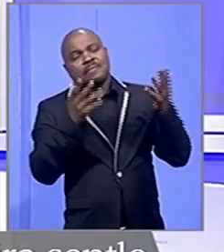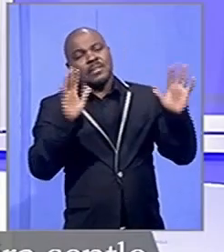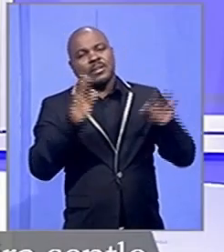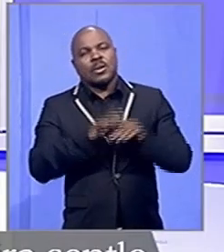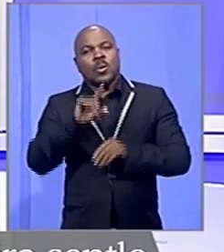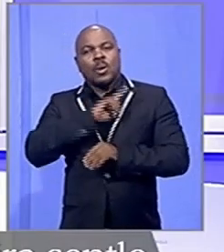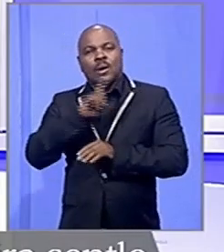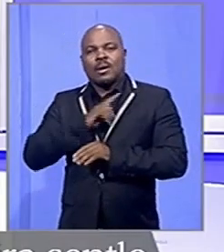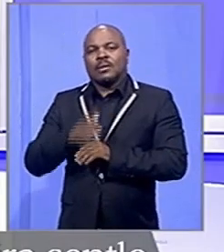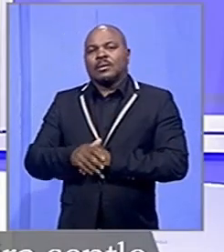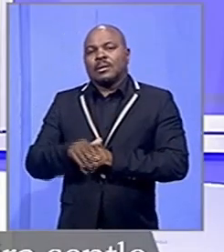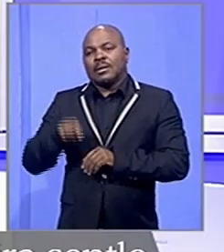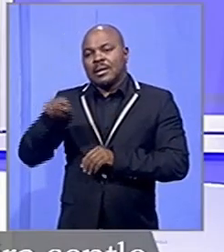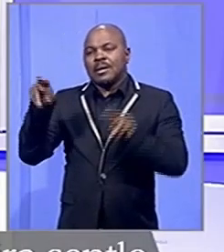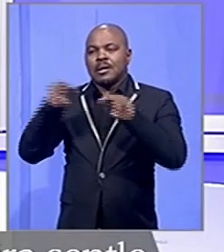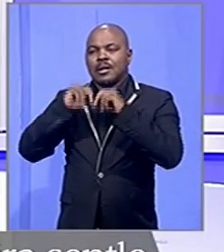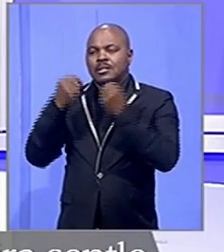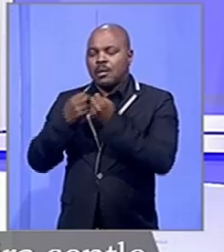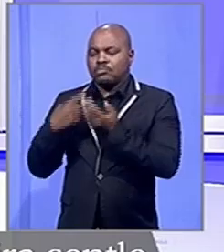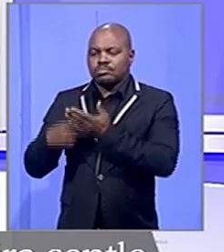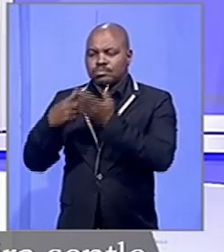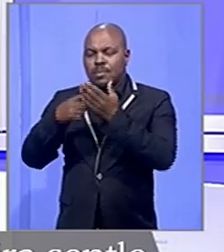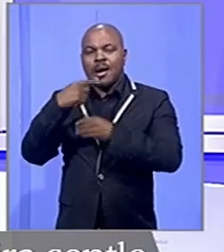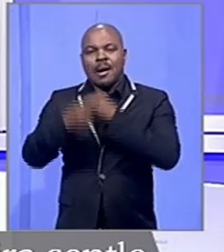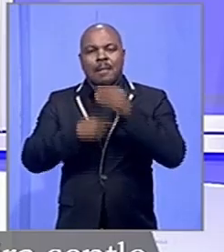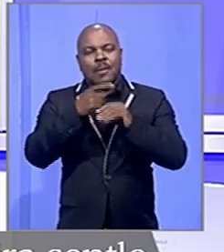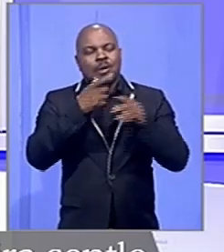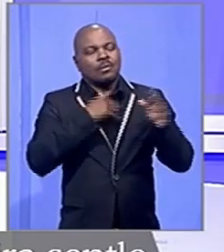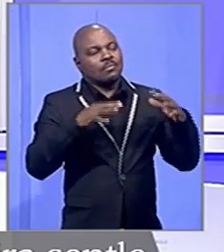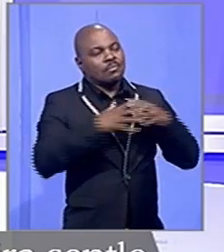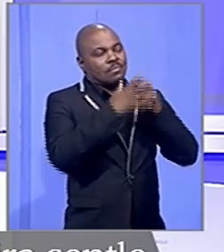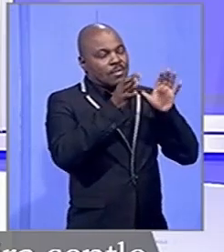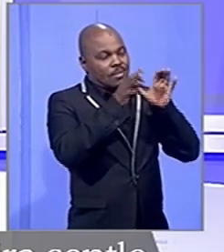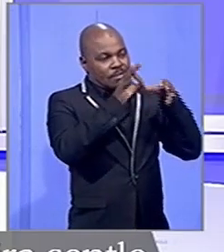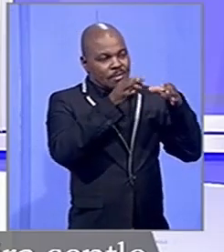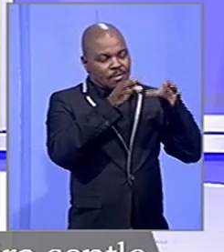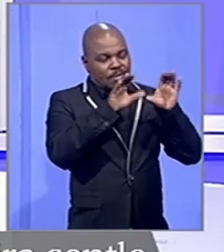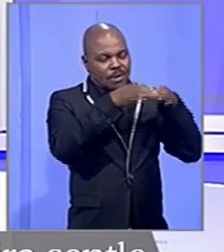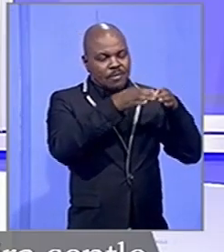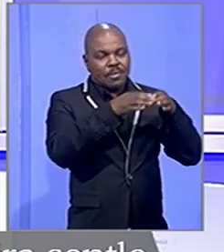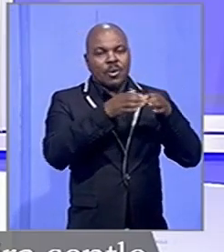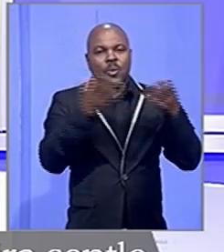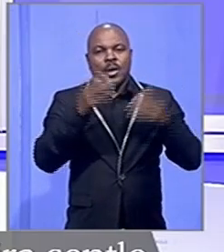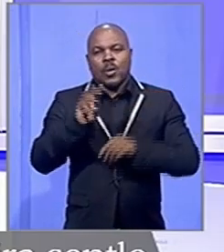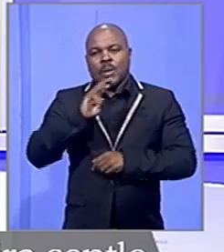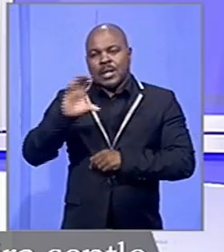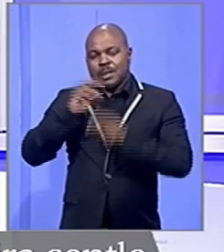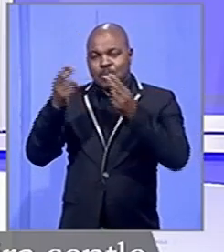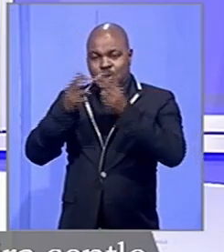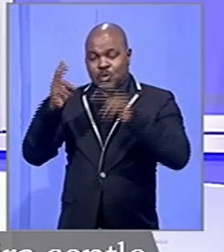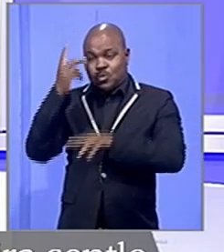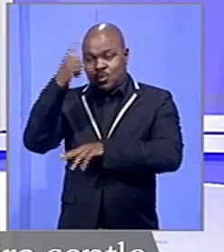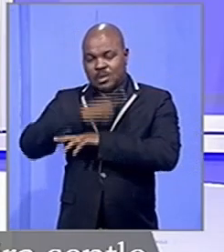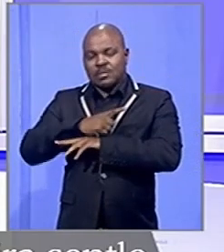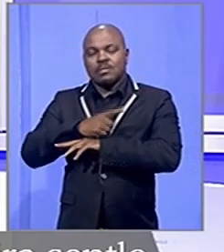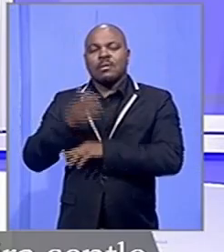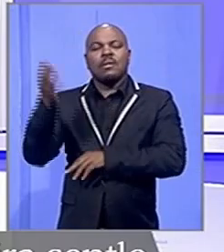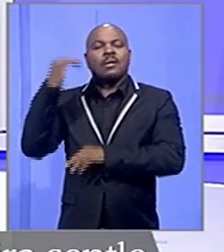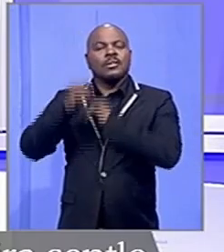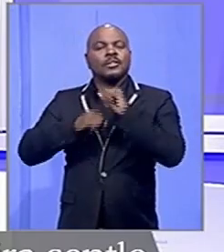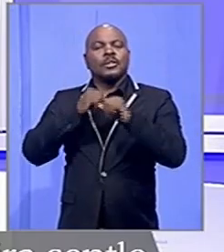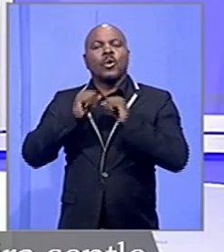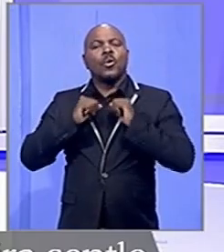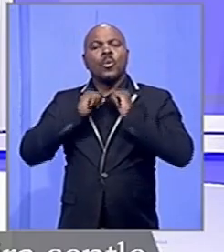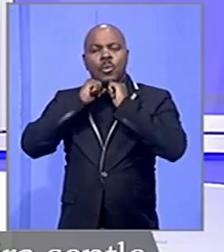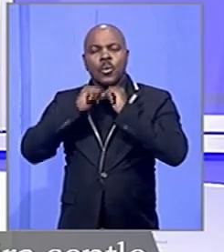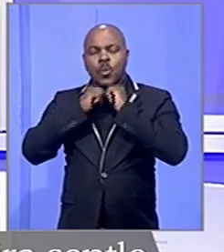tsenwe ditherisano tsa bosetšhaba ka ga puso tshwaraganelo malatsi a le 2 kwa University ya Western Cape ka Phatwe ngogola. Le fa go